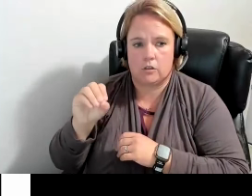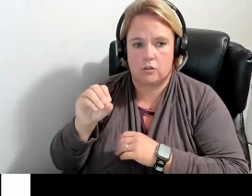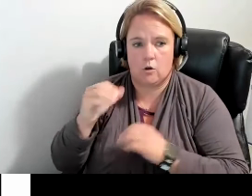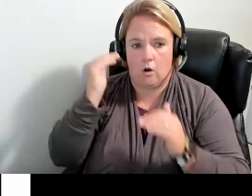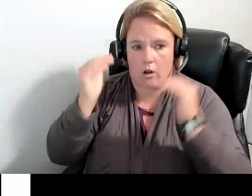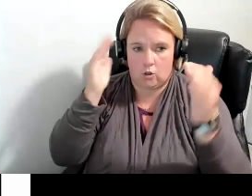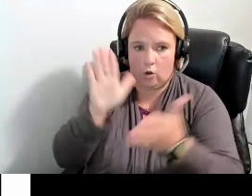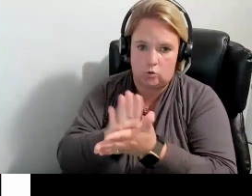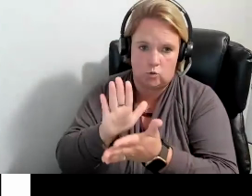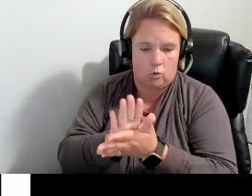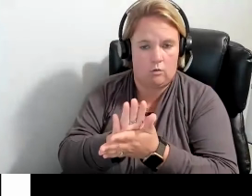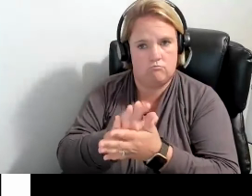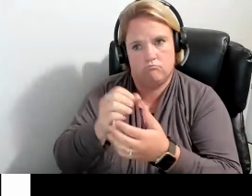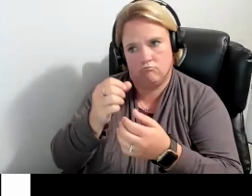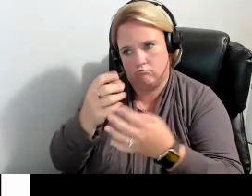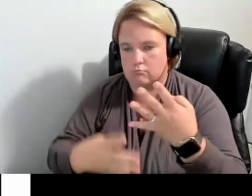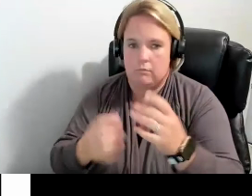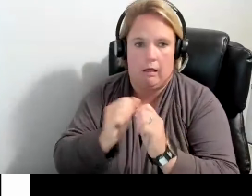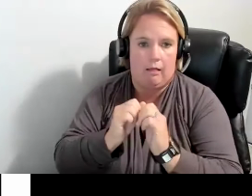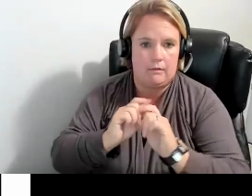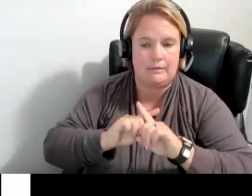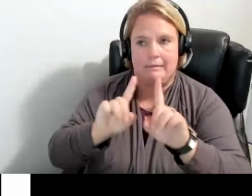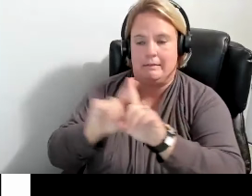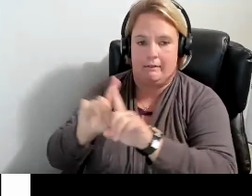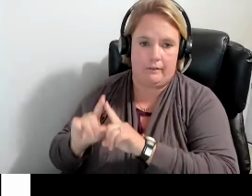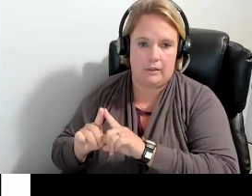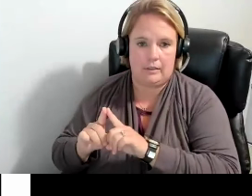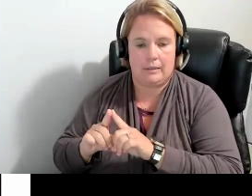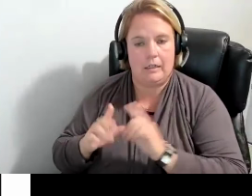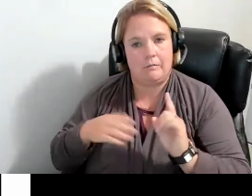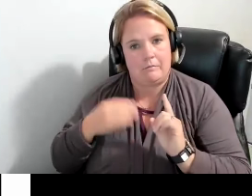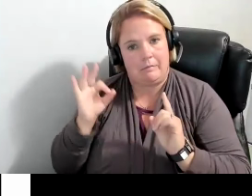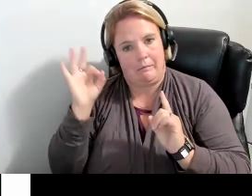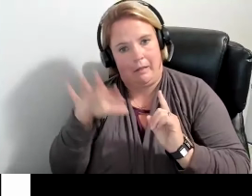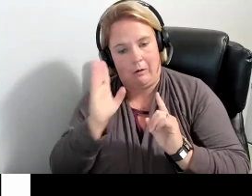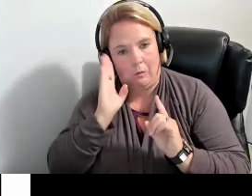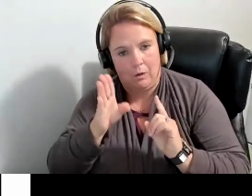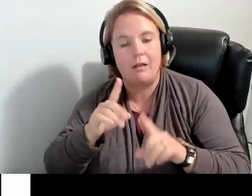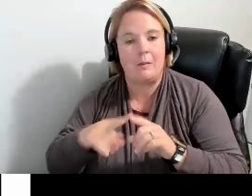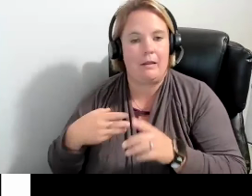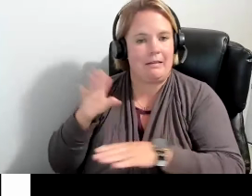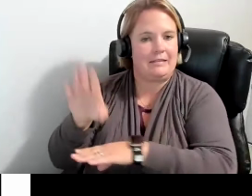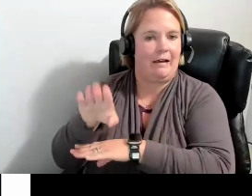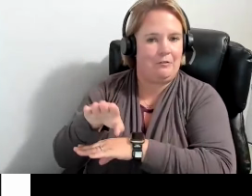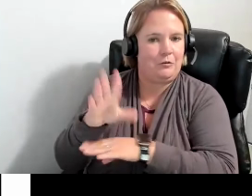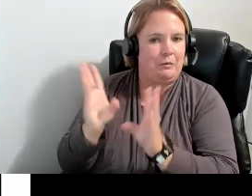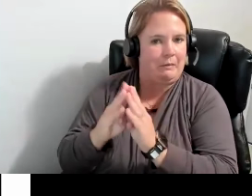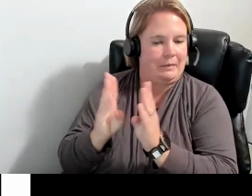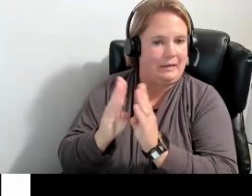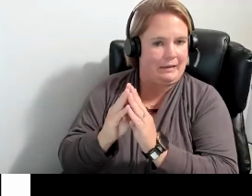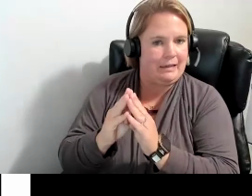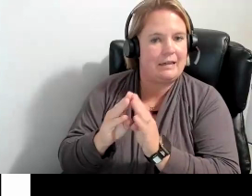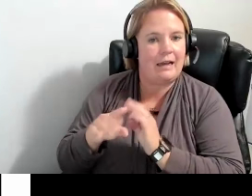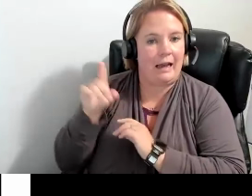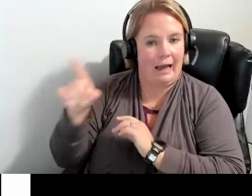Fresno Adult School. Like I mentioned, another shameless plug, but we are doing a session later this afternoon at Fresno